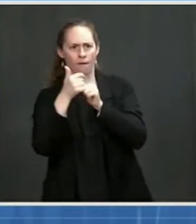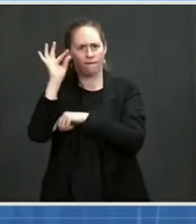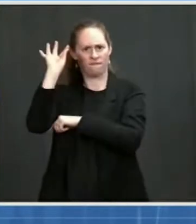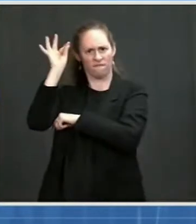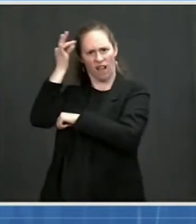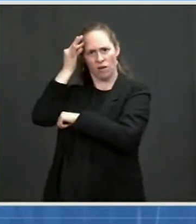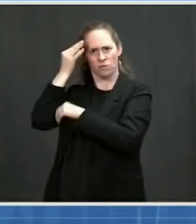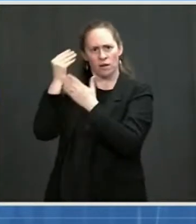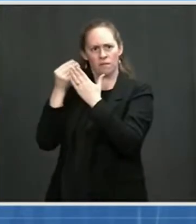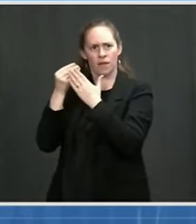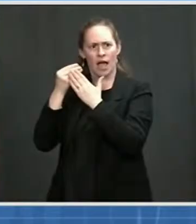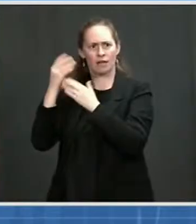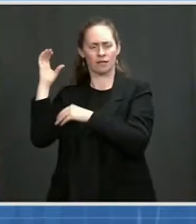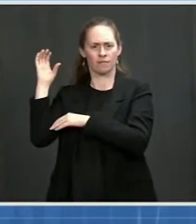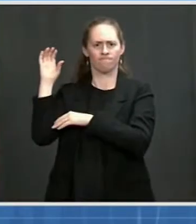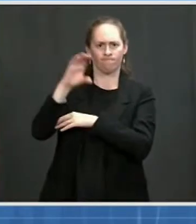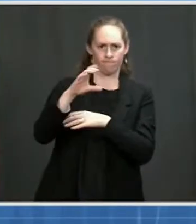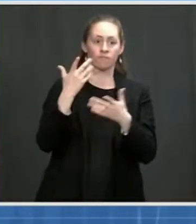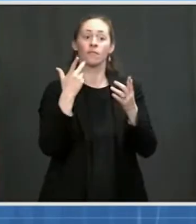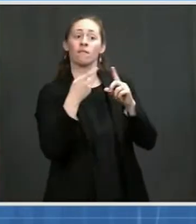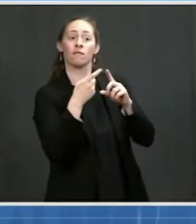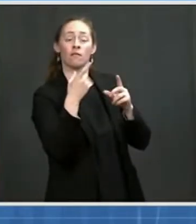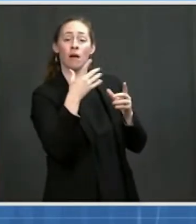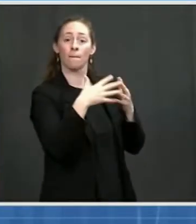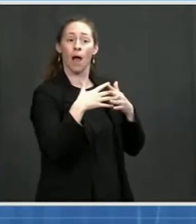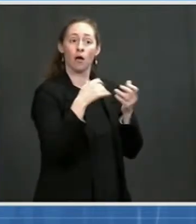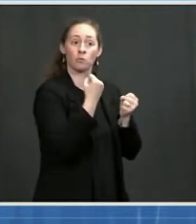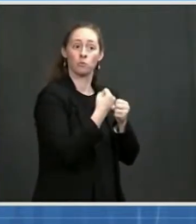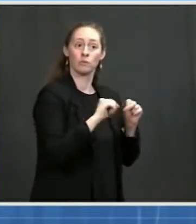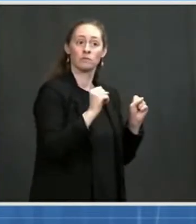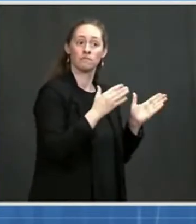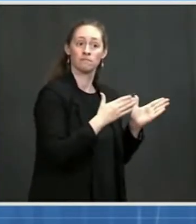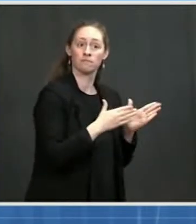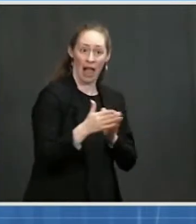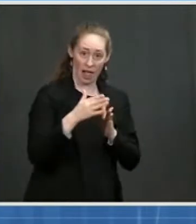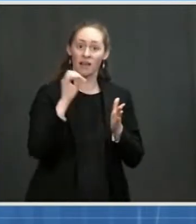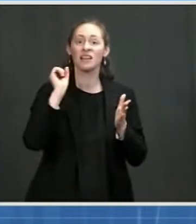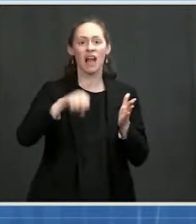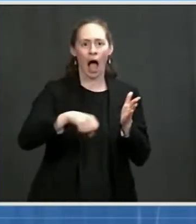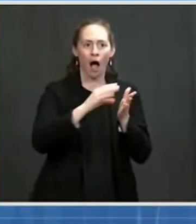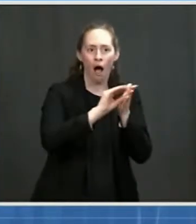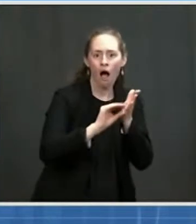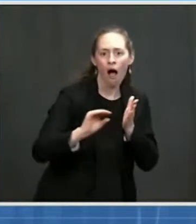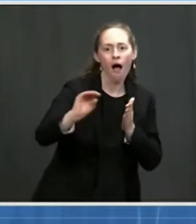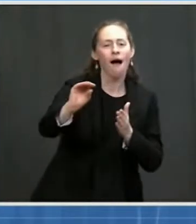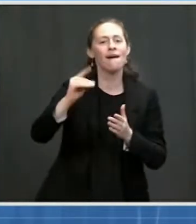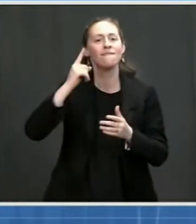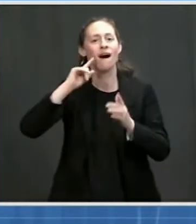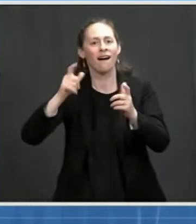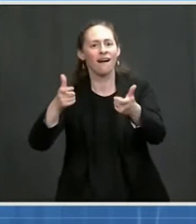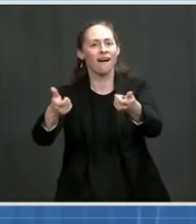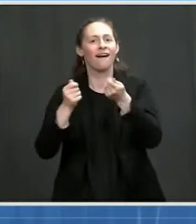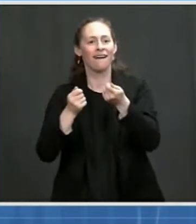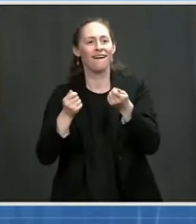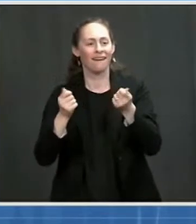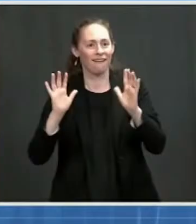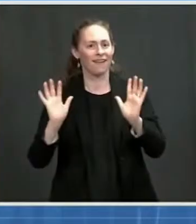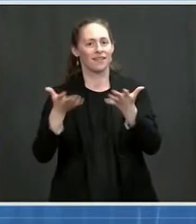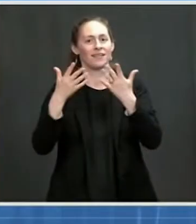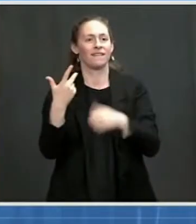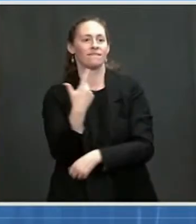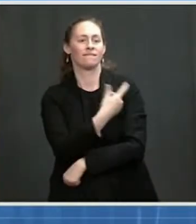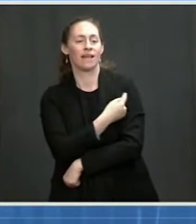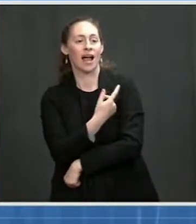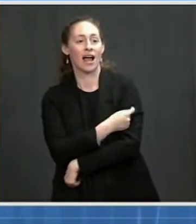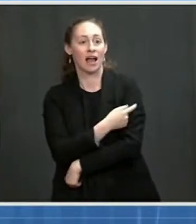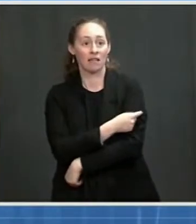American Rescue Plan can be used for vaccine incentive programs. And the bottom line is, with this guidance, we